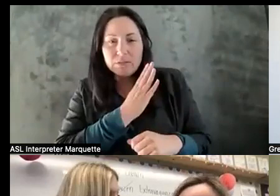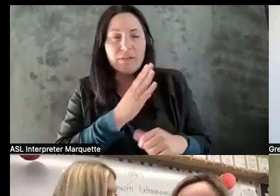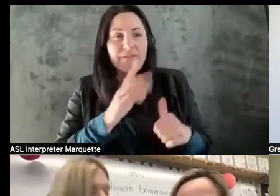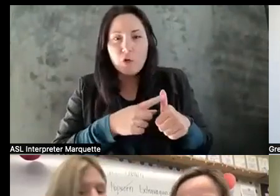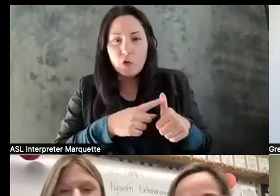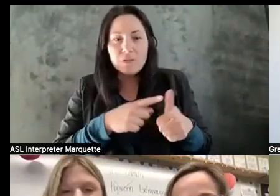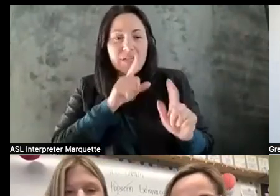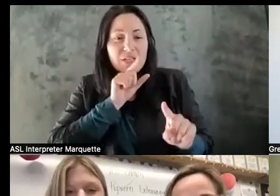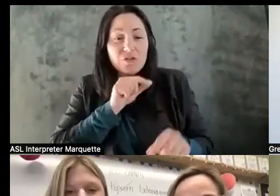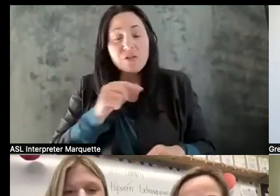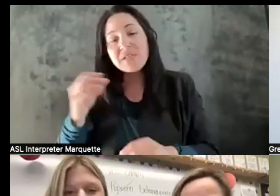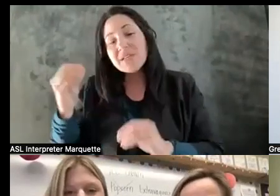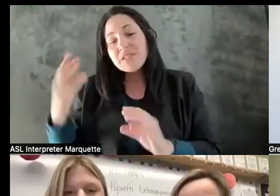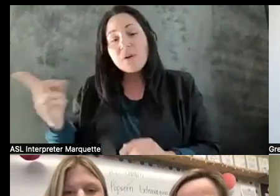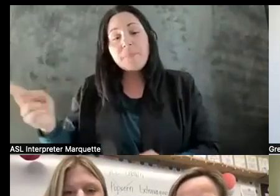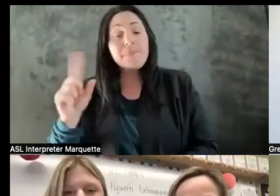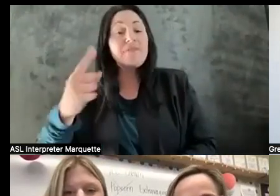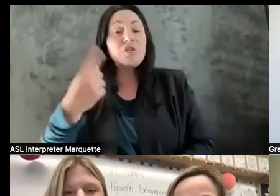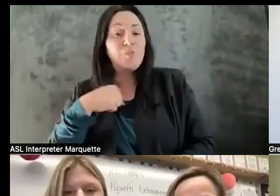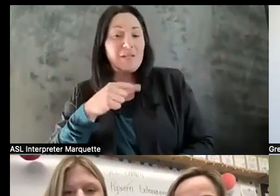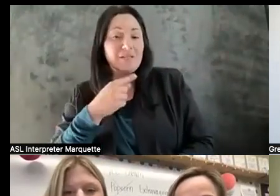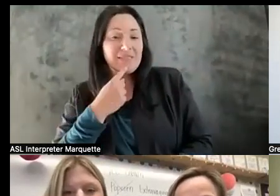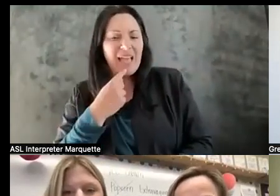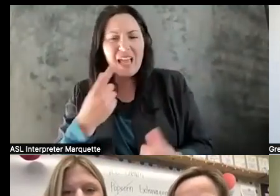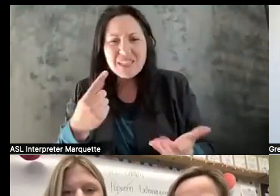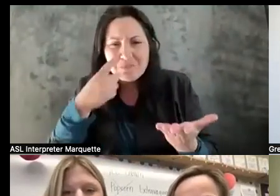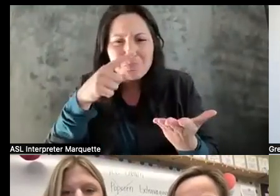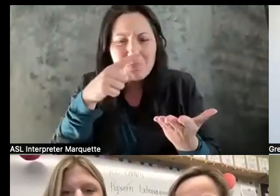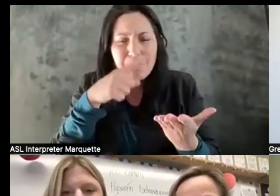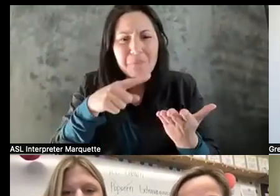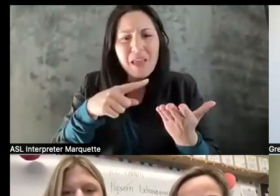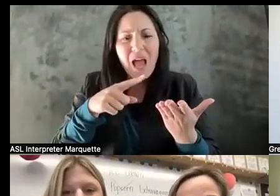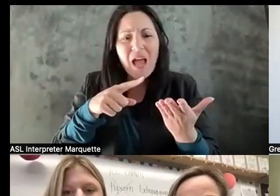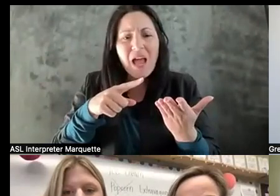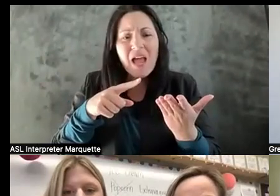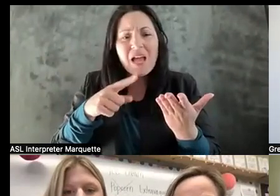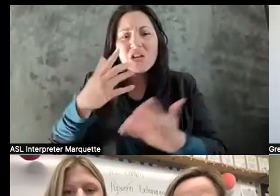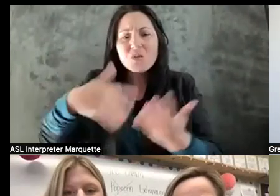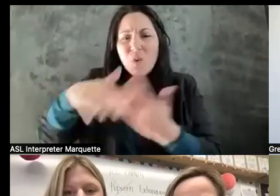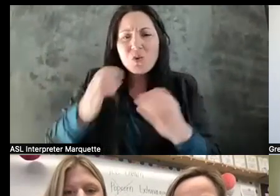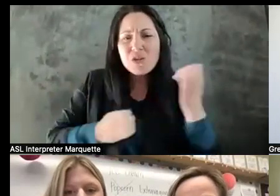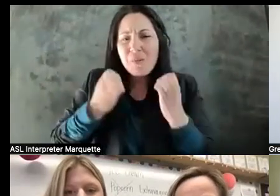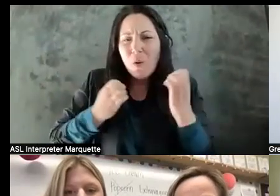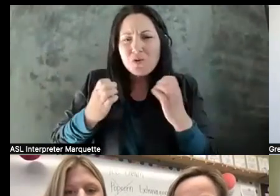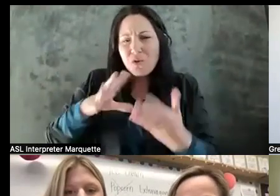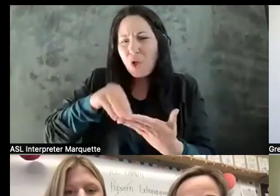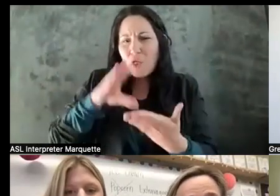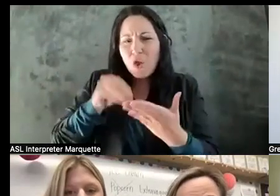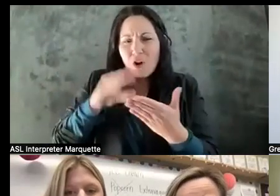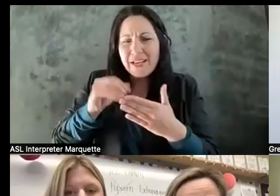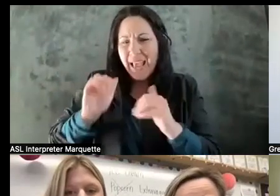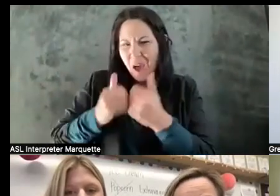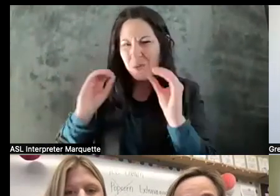So, Frau Holtz. The first one we got was, can you please talk about how social emotional learning is taught and incorporated into